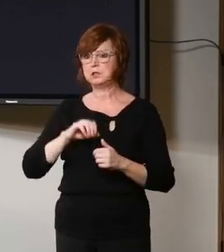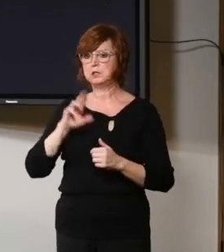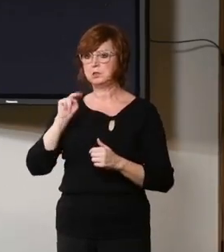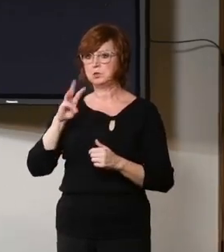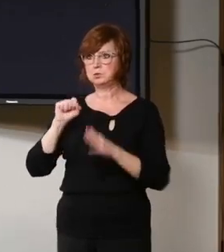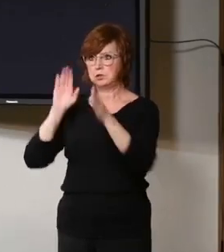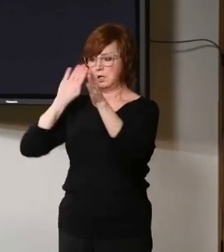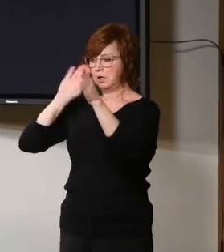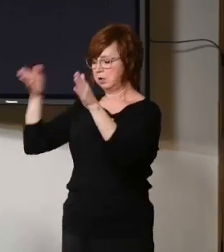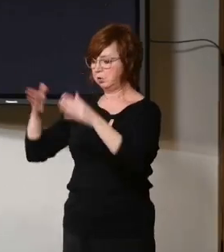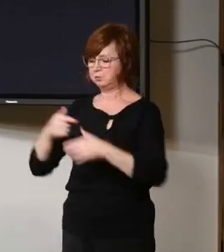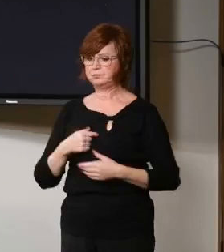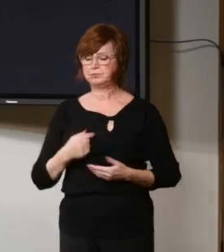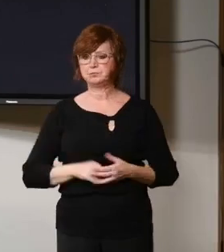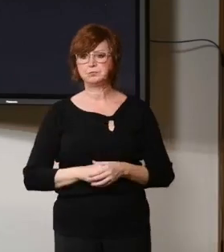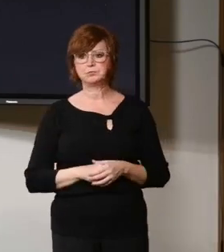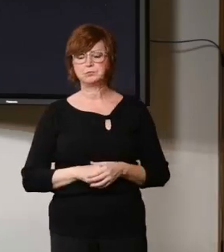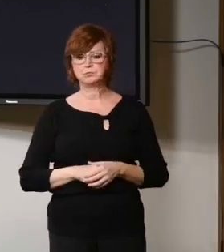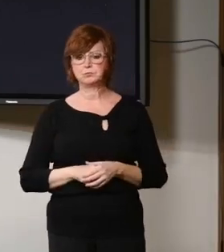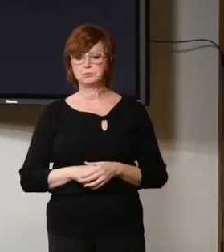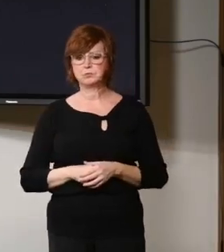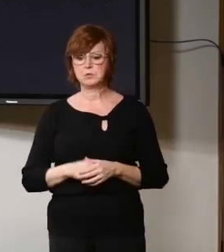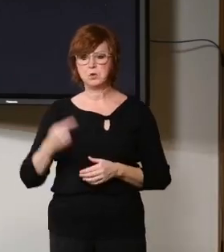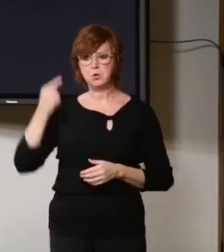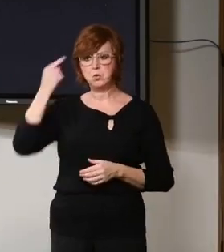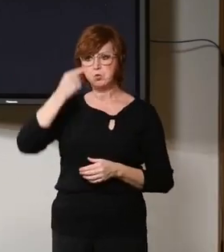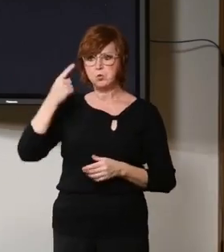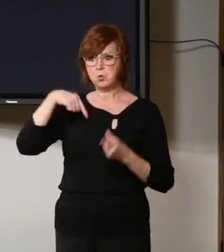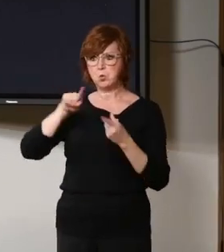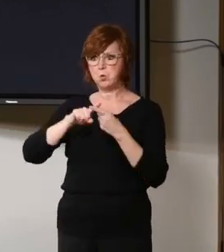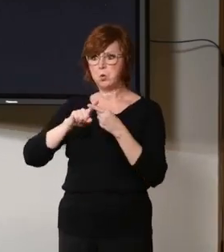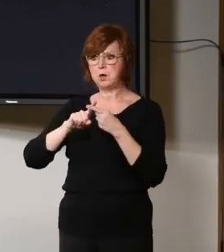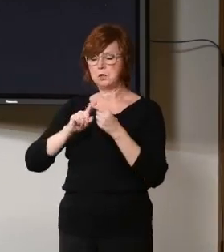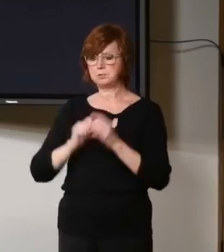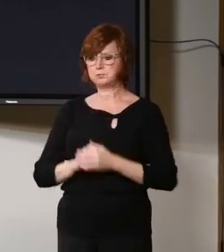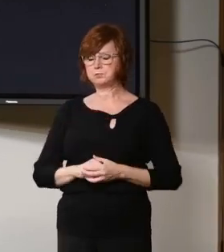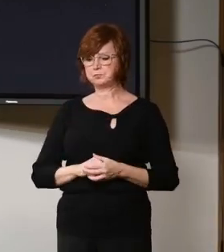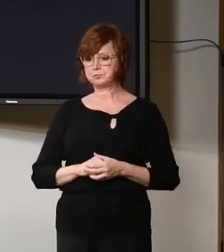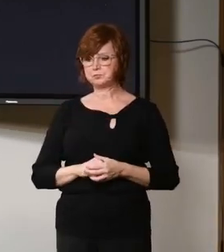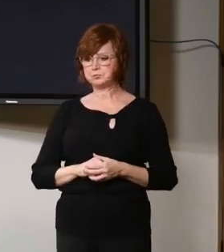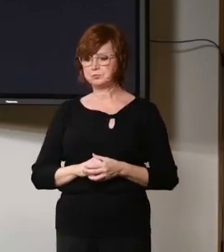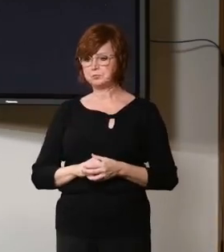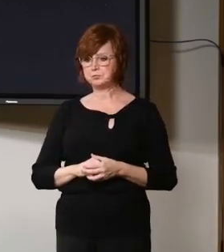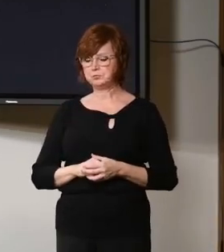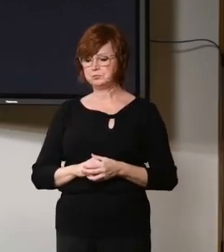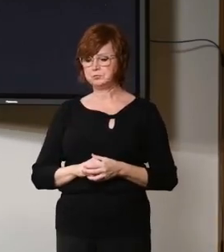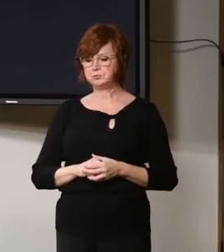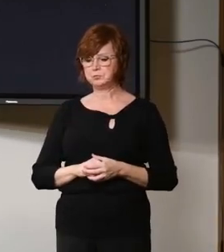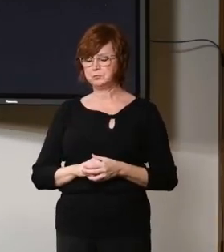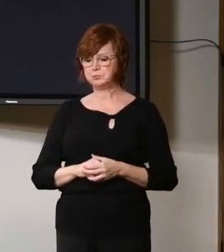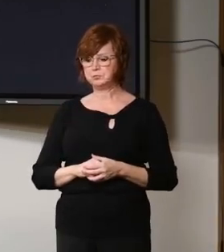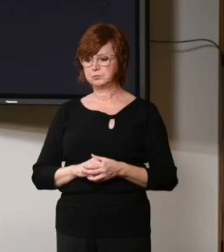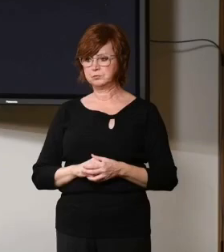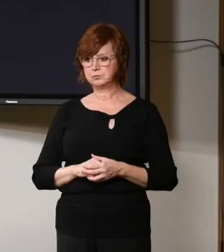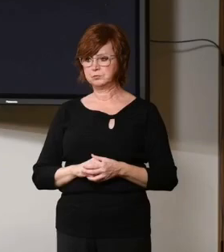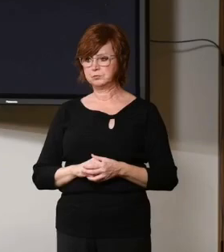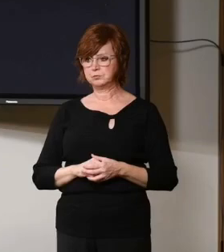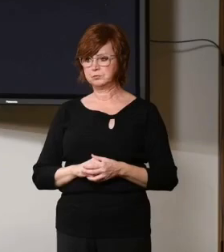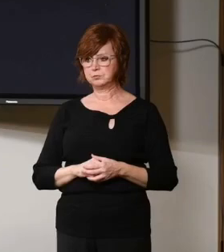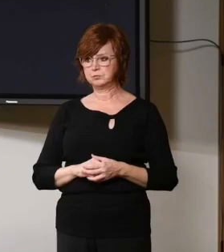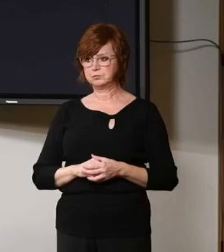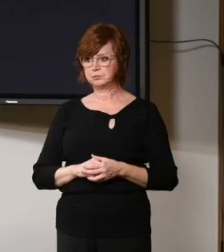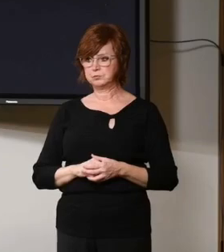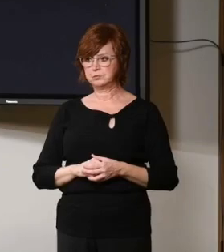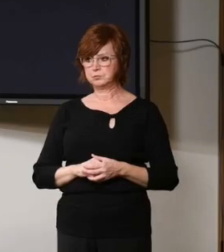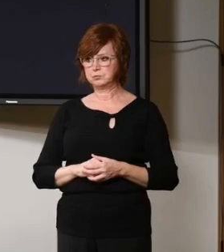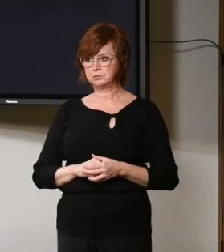wondering when we are expanding the testing for people who are experiencing symptoms that